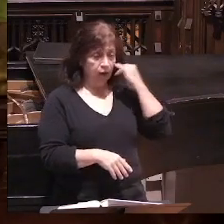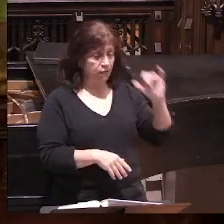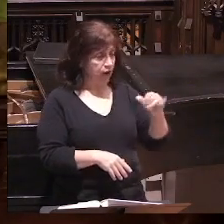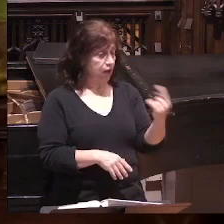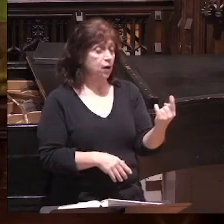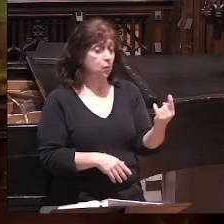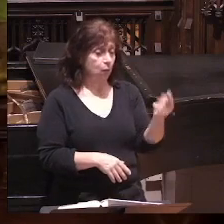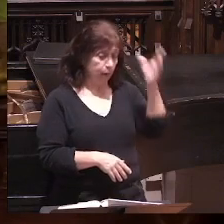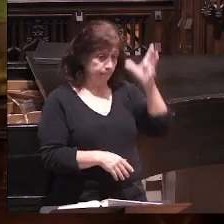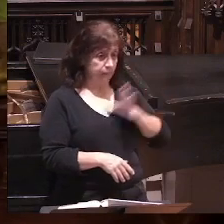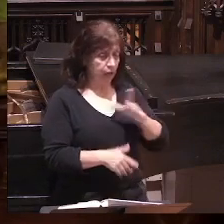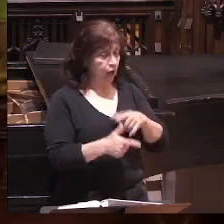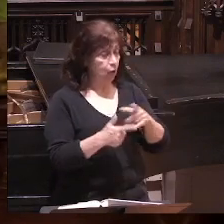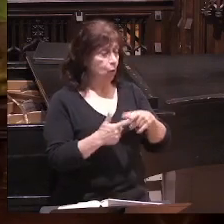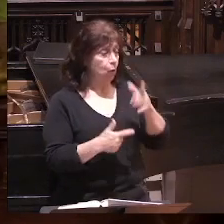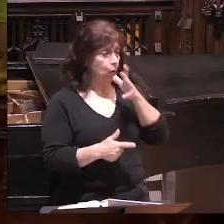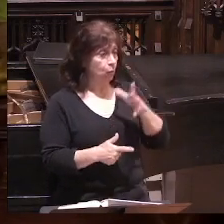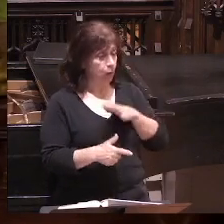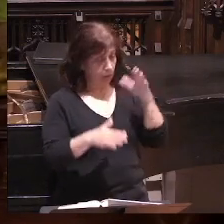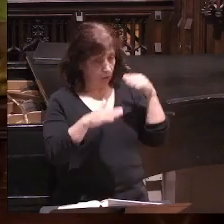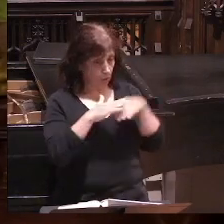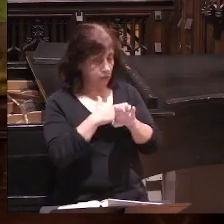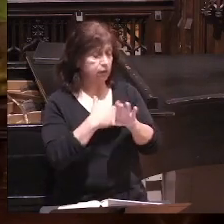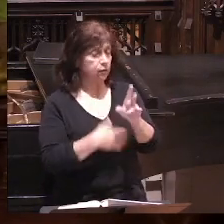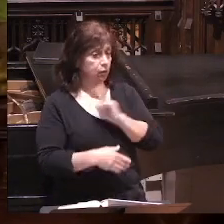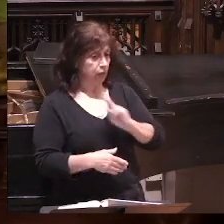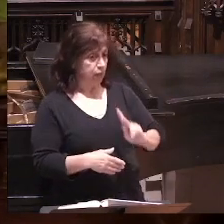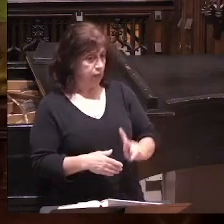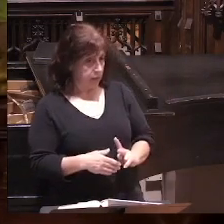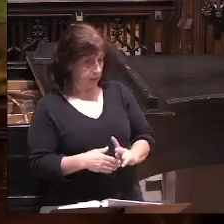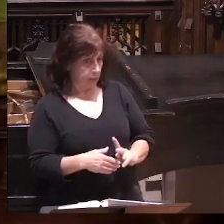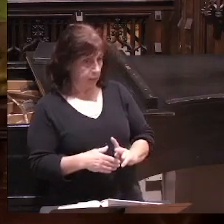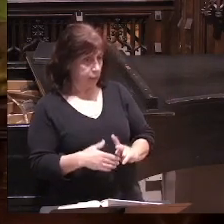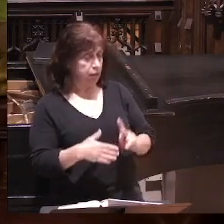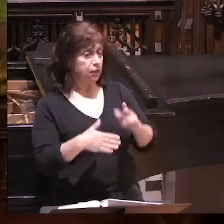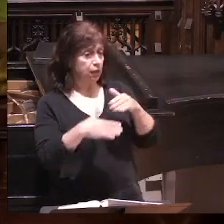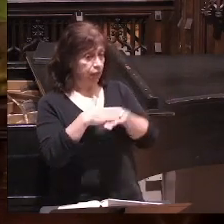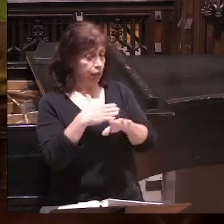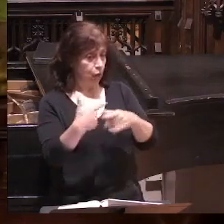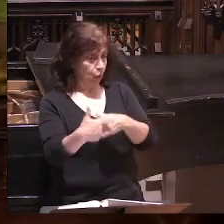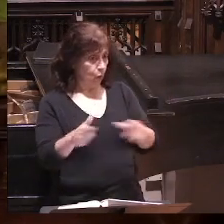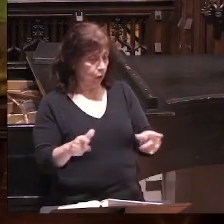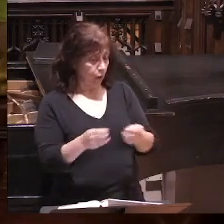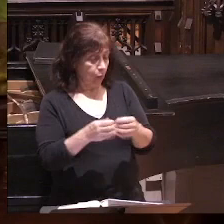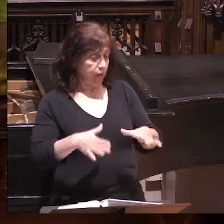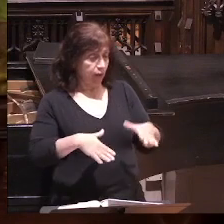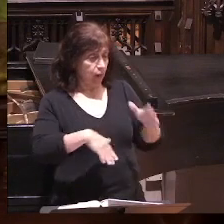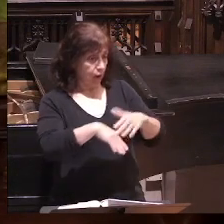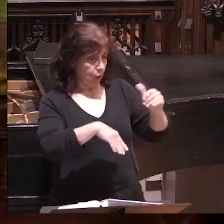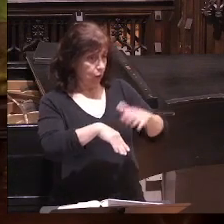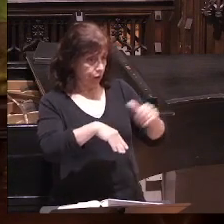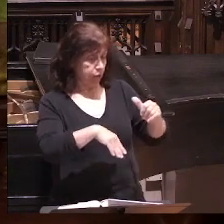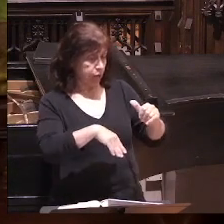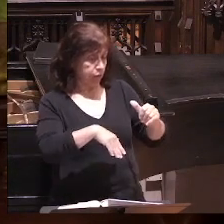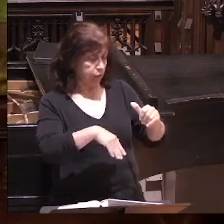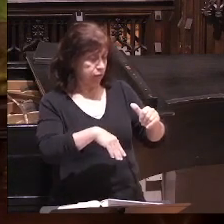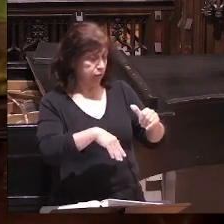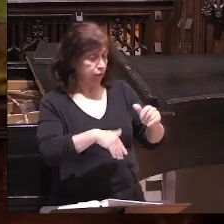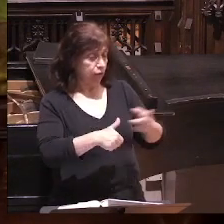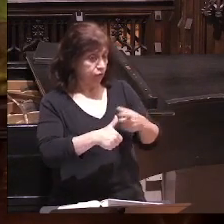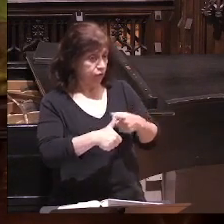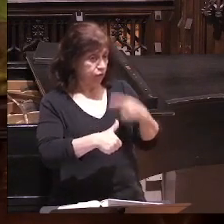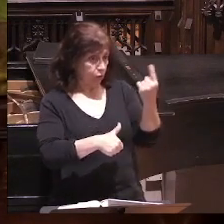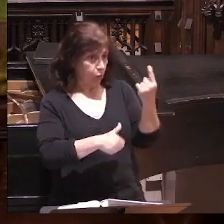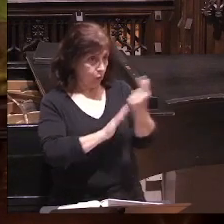man or woman goes into the king's inner court without being called, there is but one